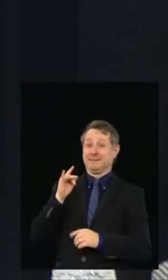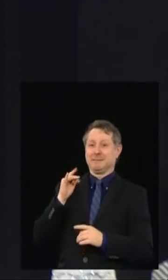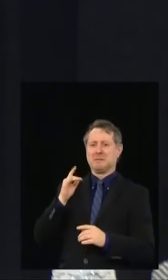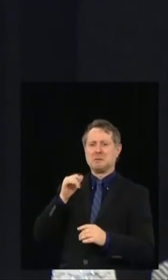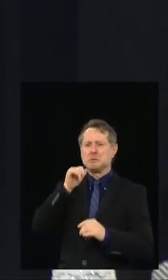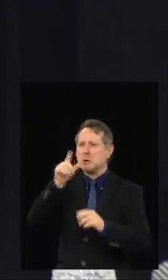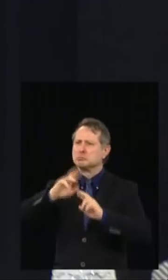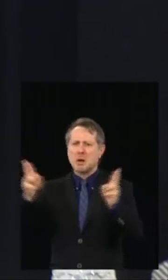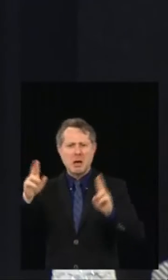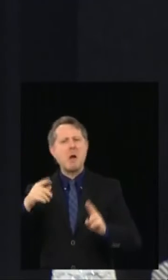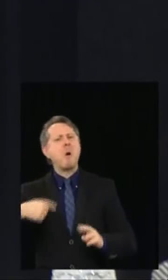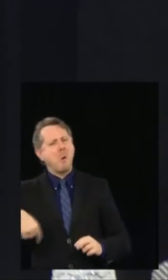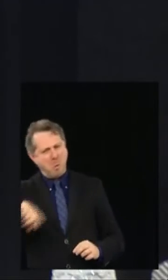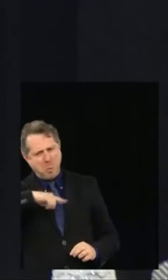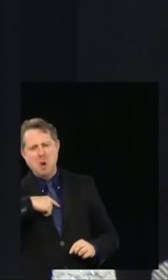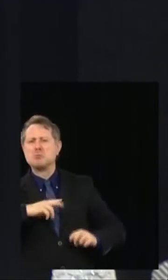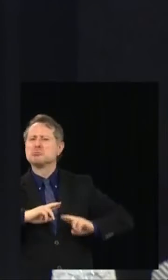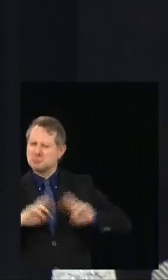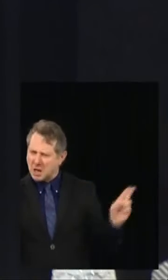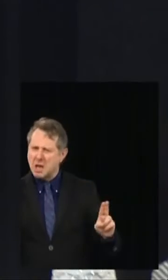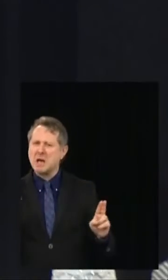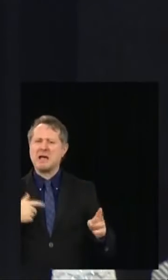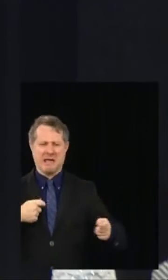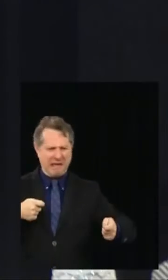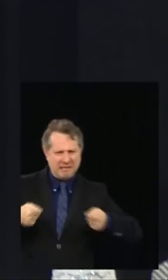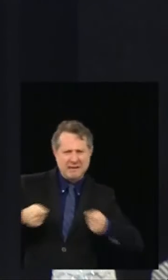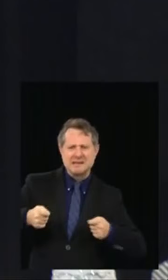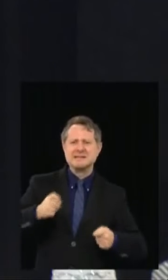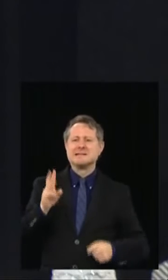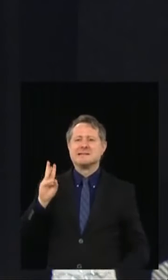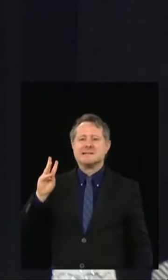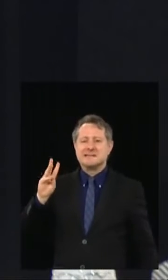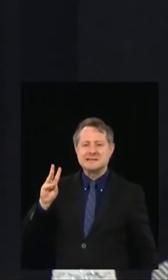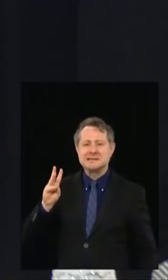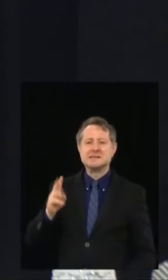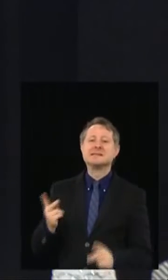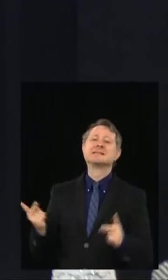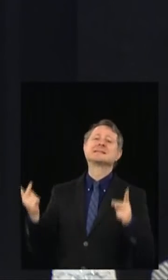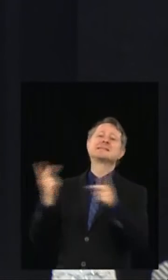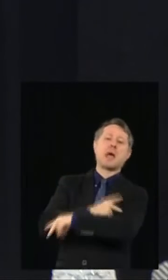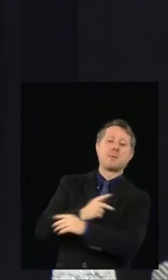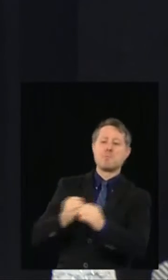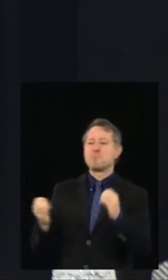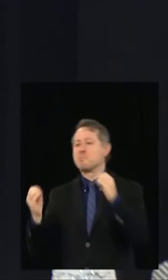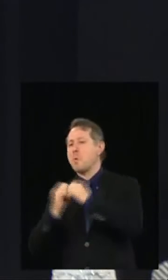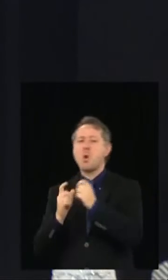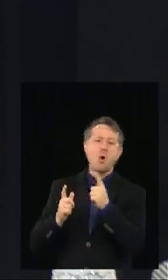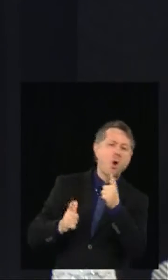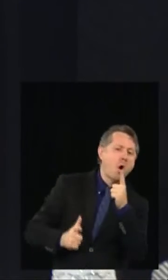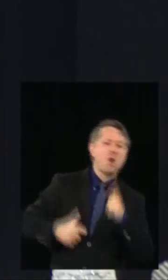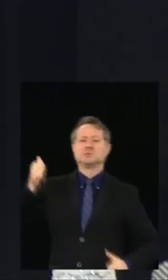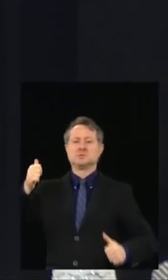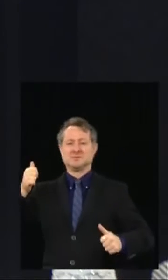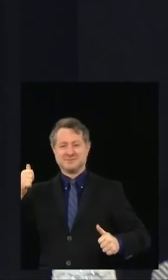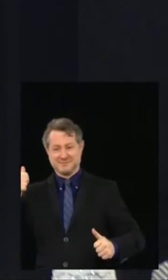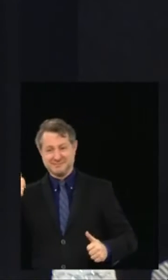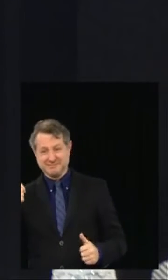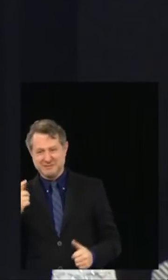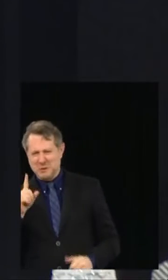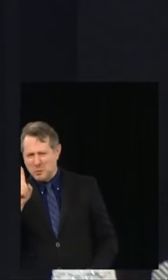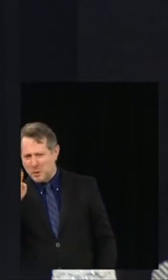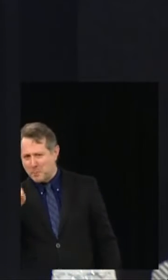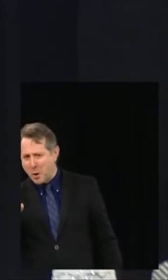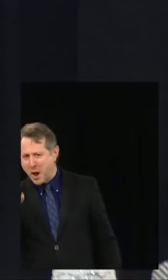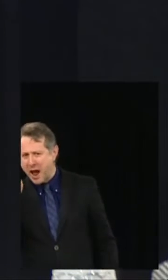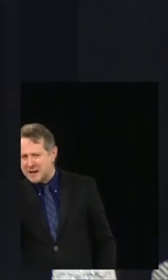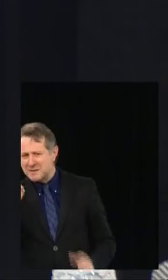handled six times that in the first 7 weeks of this crisis. We processed 1.8 million claims. The Department of Labor later today will